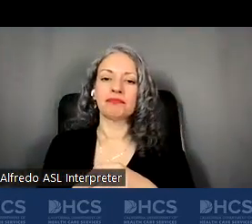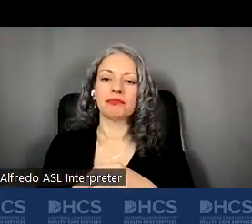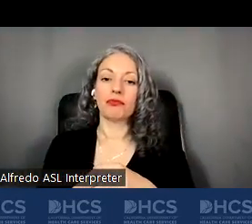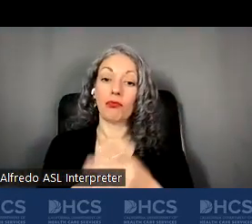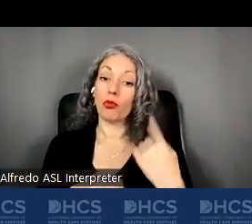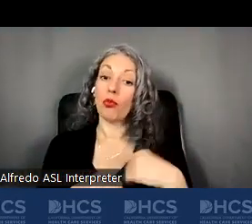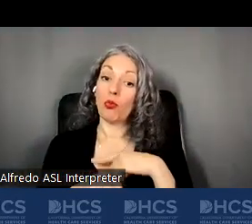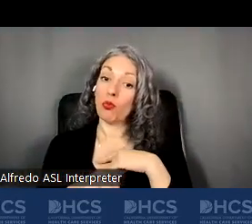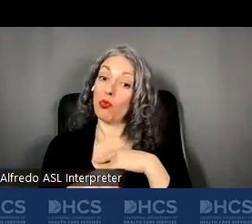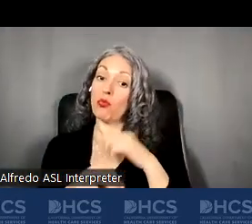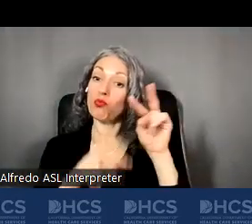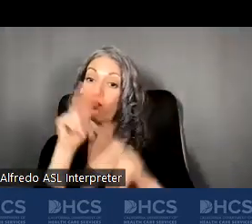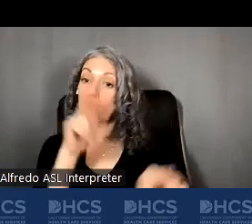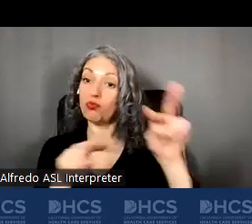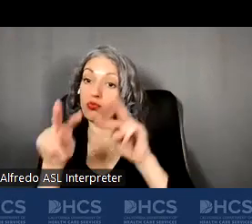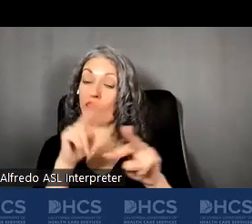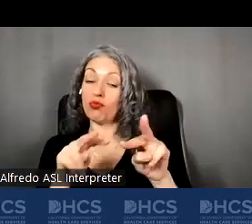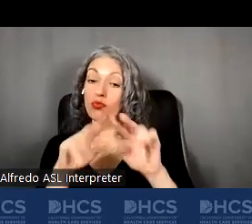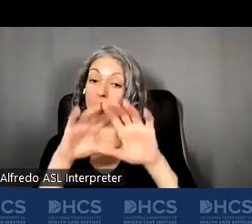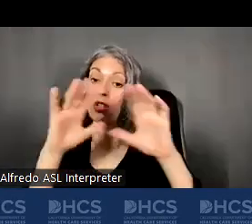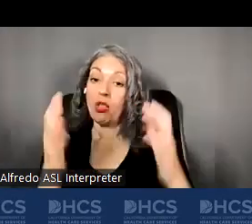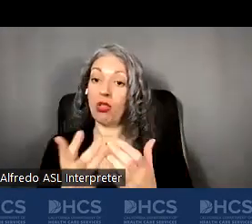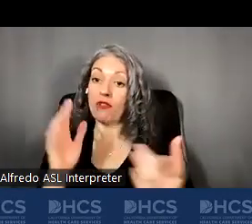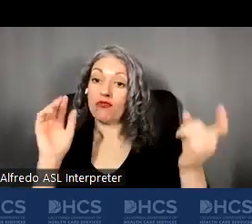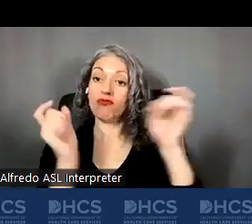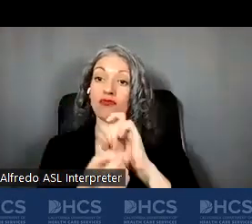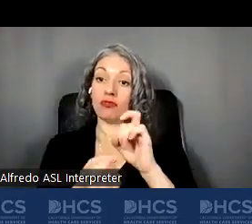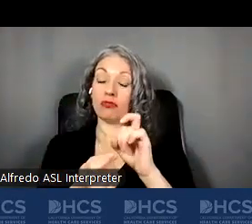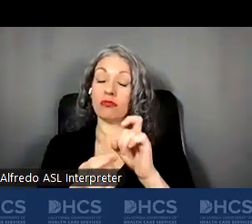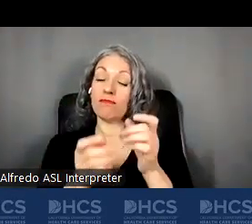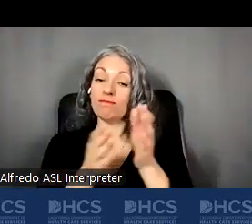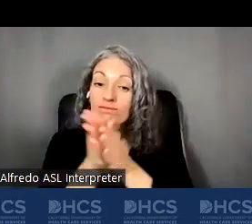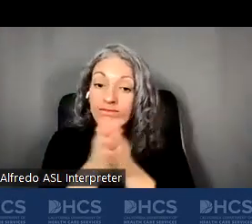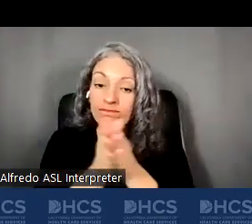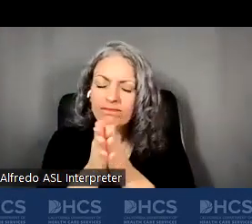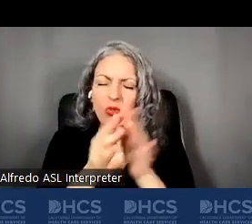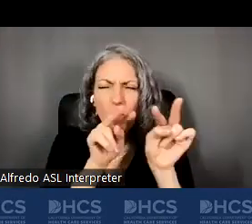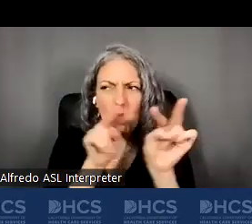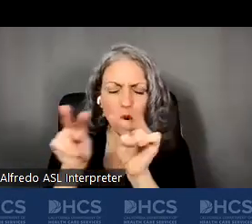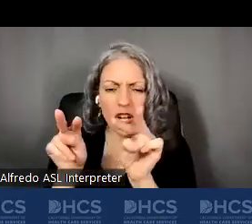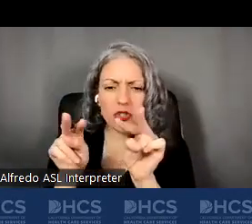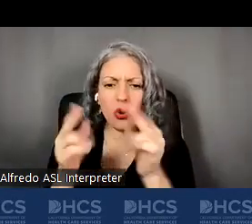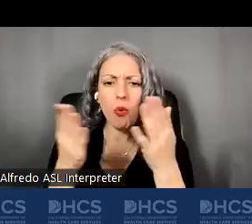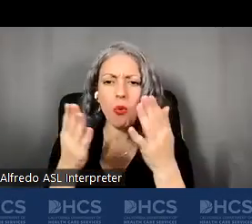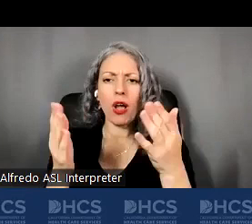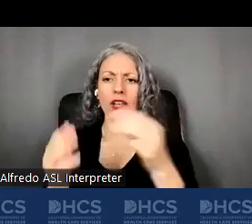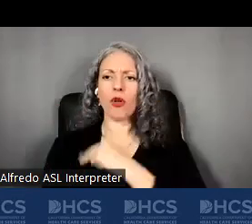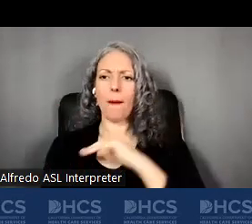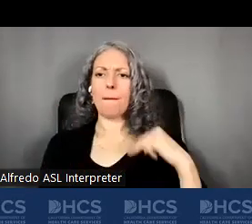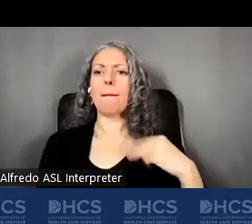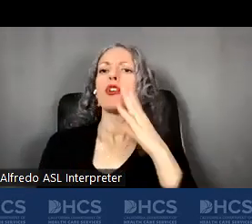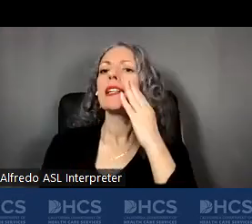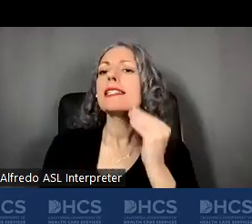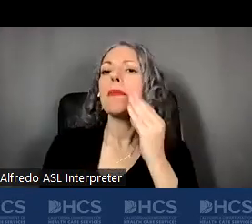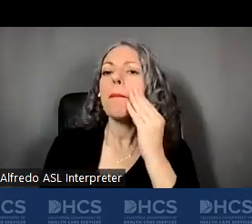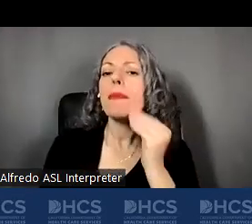looking to, throughout that whole entire transformation effort, really keeping an eye on what is our members' experience and making